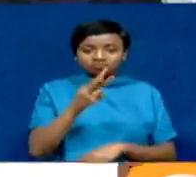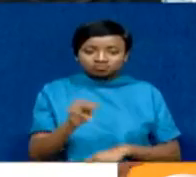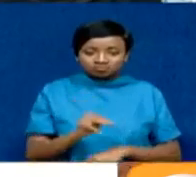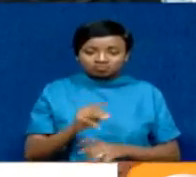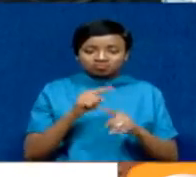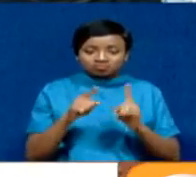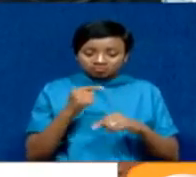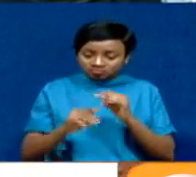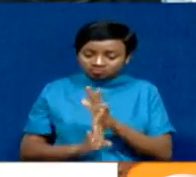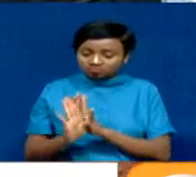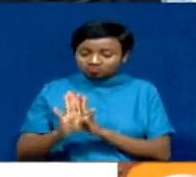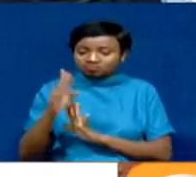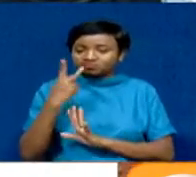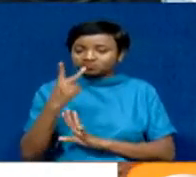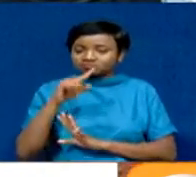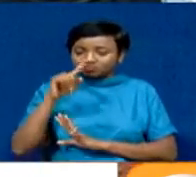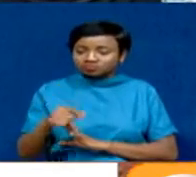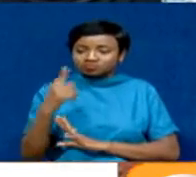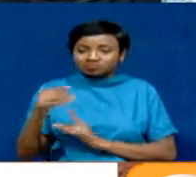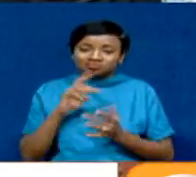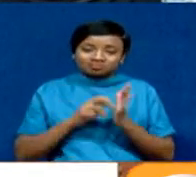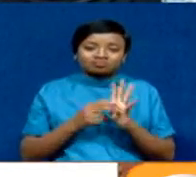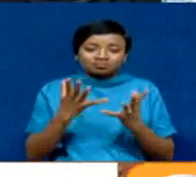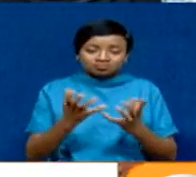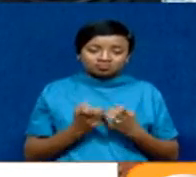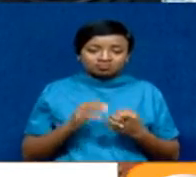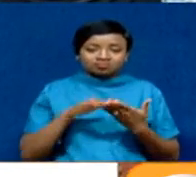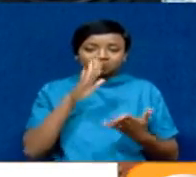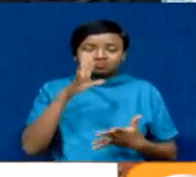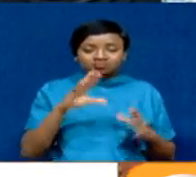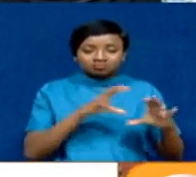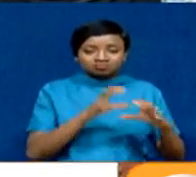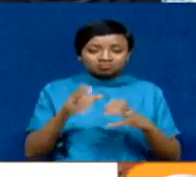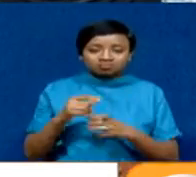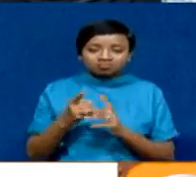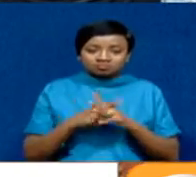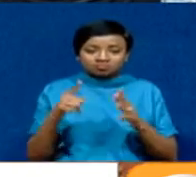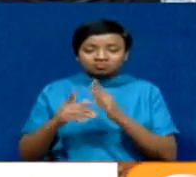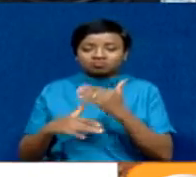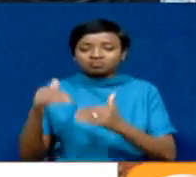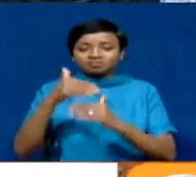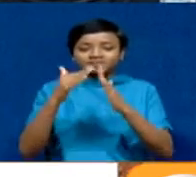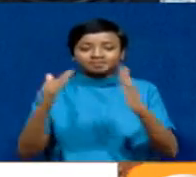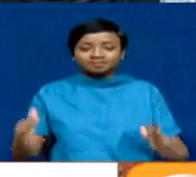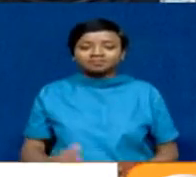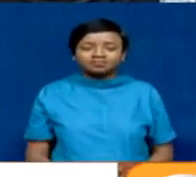approximately 200,000 per year, necessitating the entry of more players into the affordable housing market.